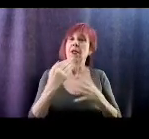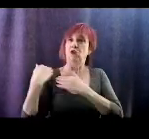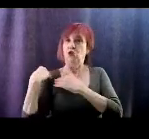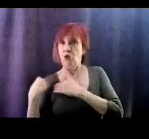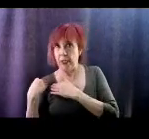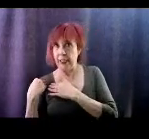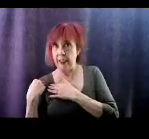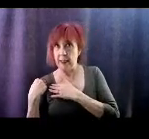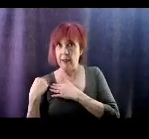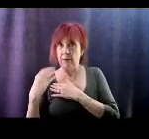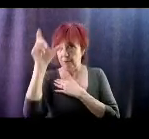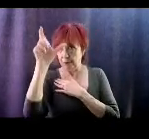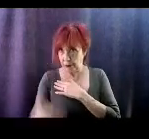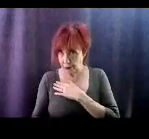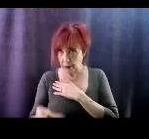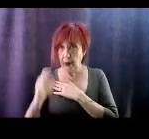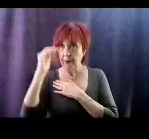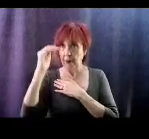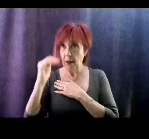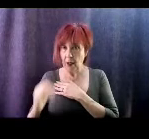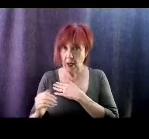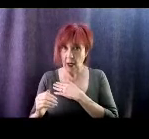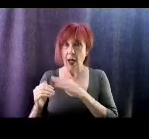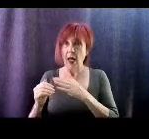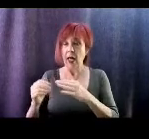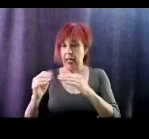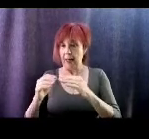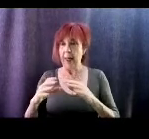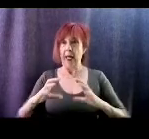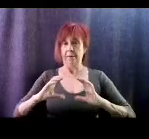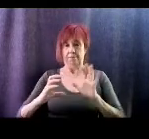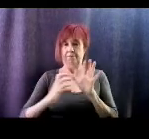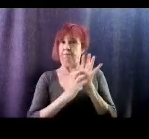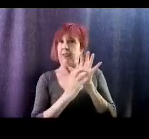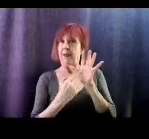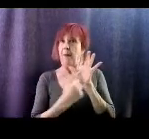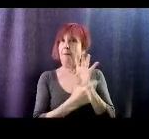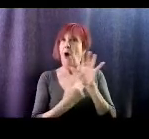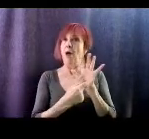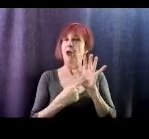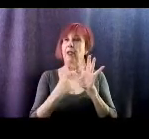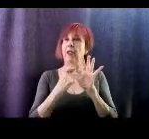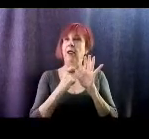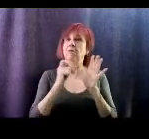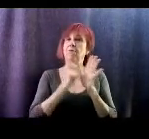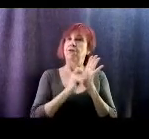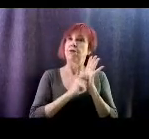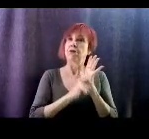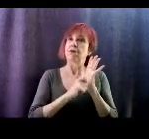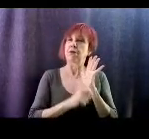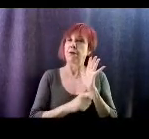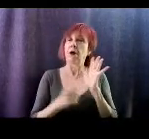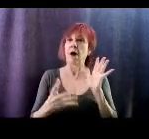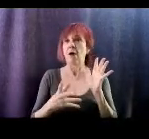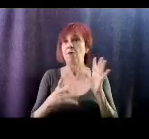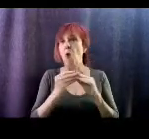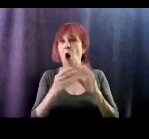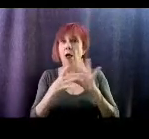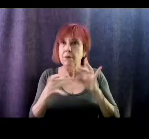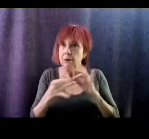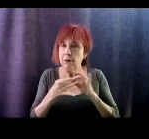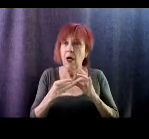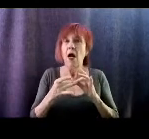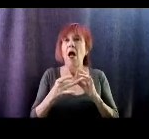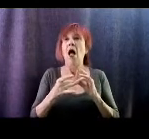has a place to write a narrative on the bottom where you can actually list some of the things that the student does and how well they do